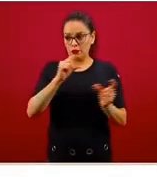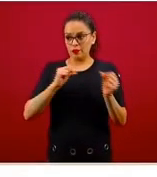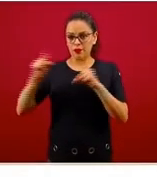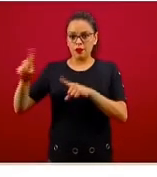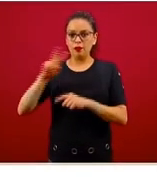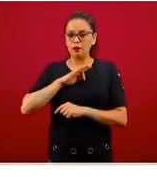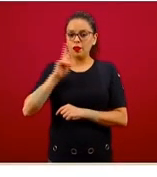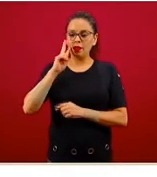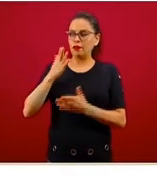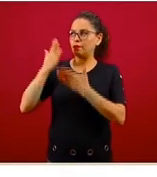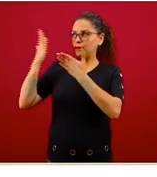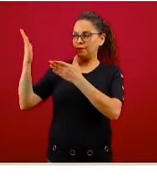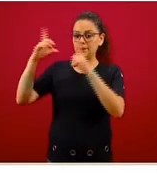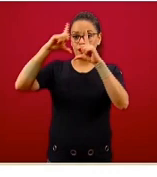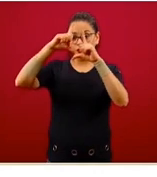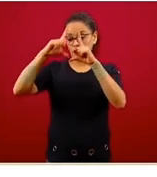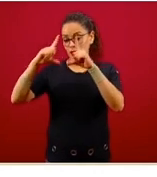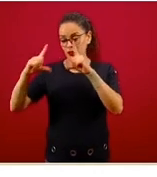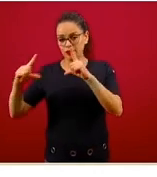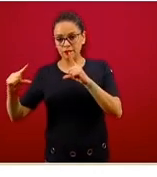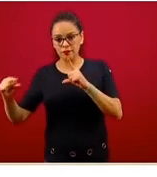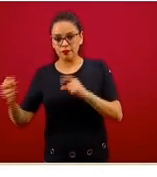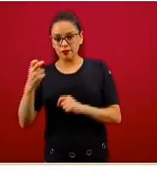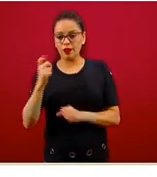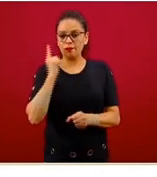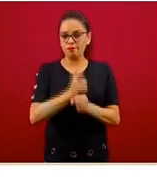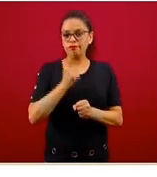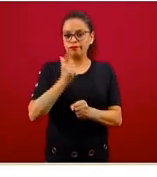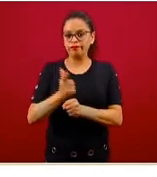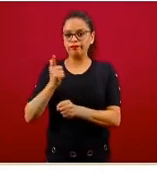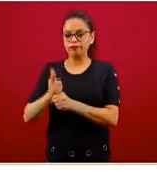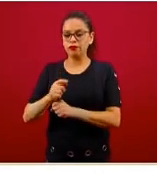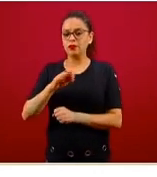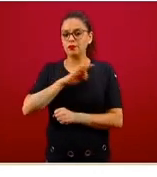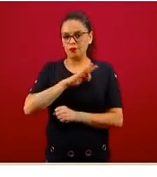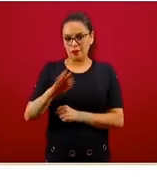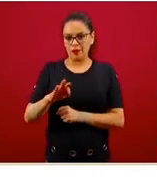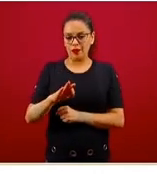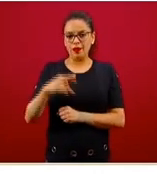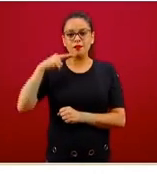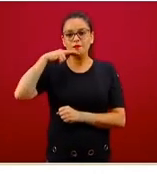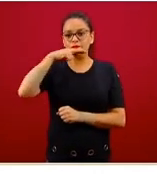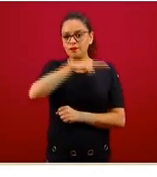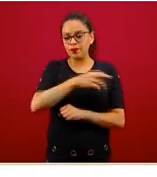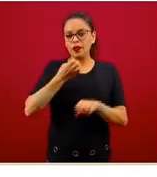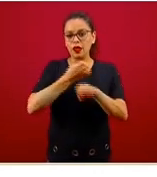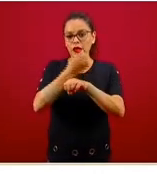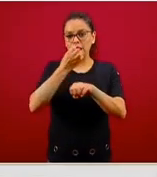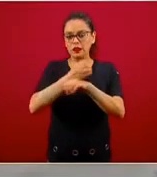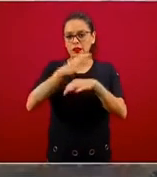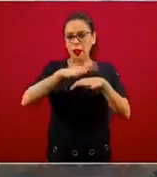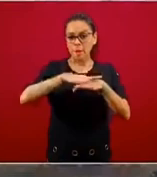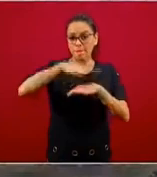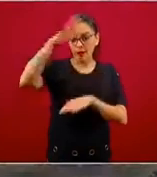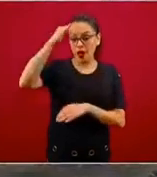states. Here we have the data for the same data presented in the form of a bar graph.